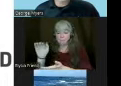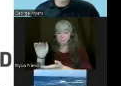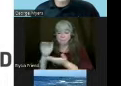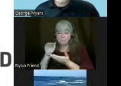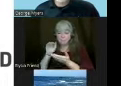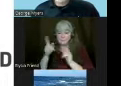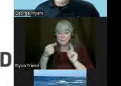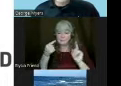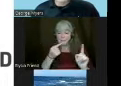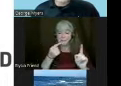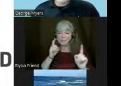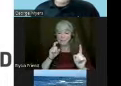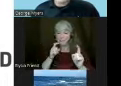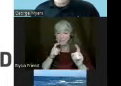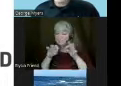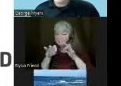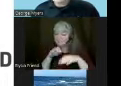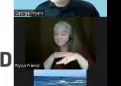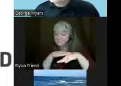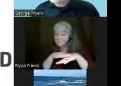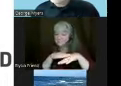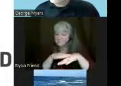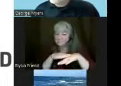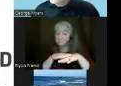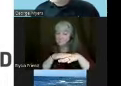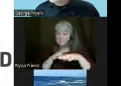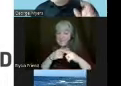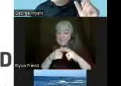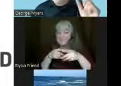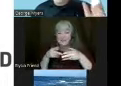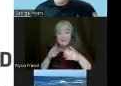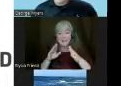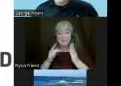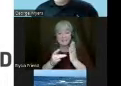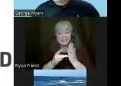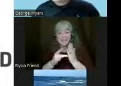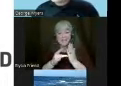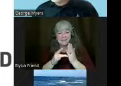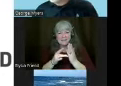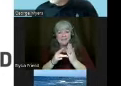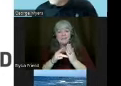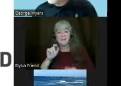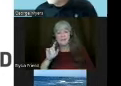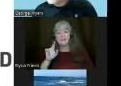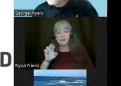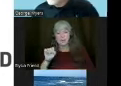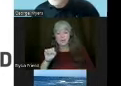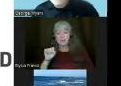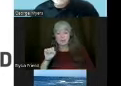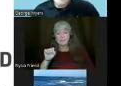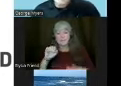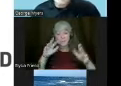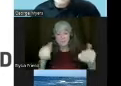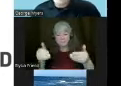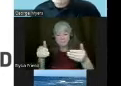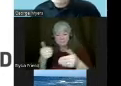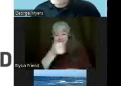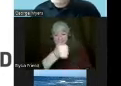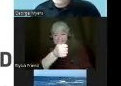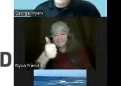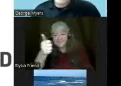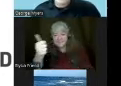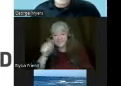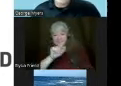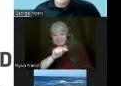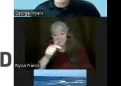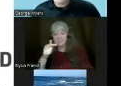basics. We're going to give our Tech Ambassadors just a quick minute to introduce themselves all to you. We'll have a lot